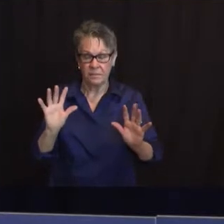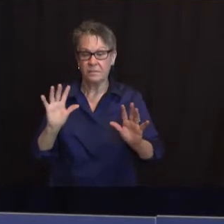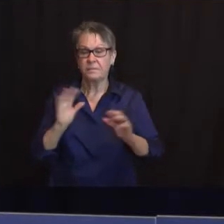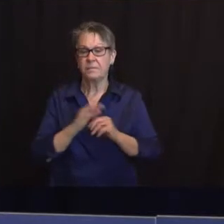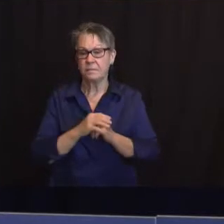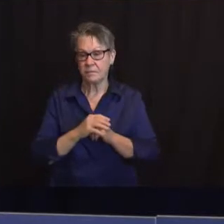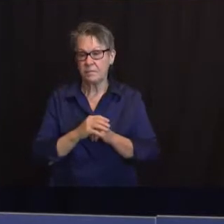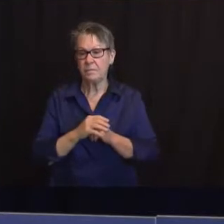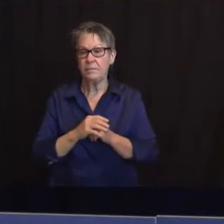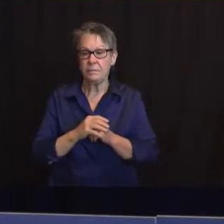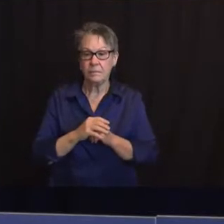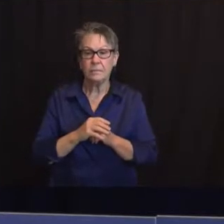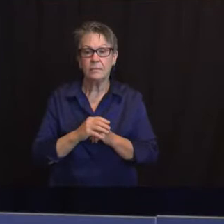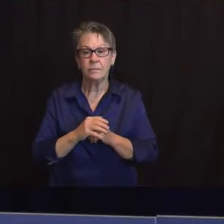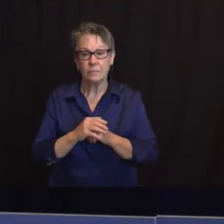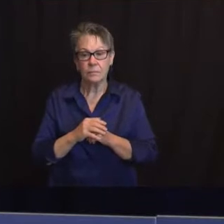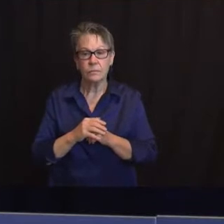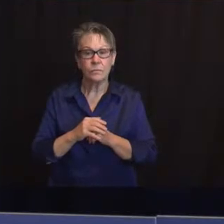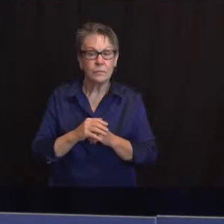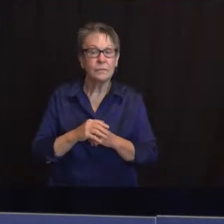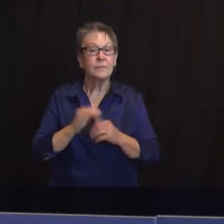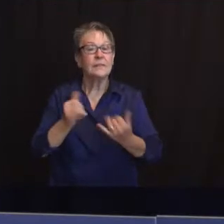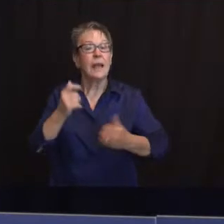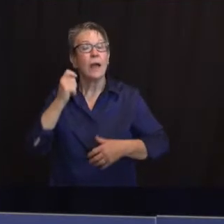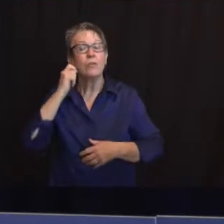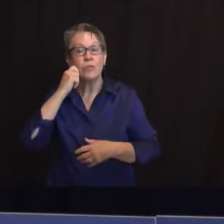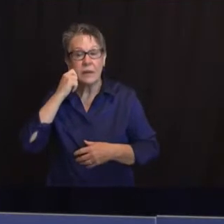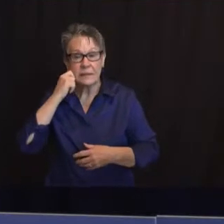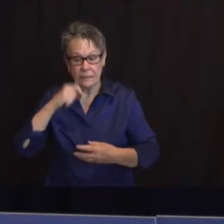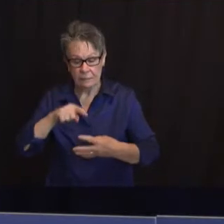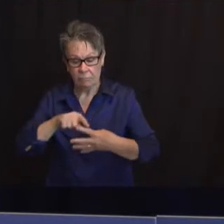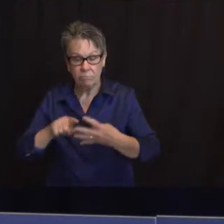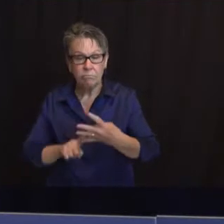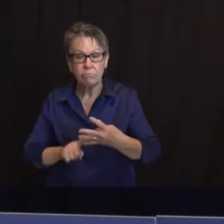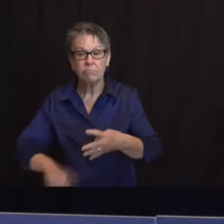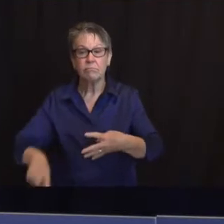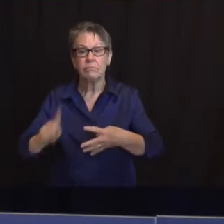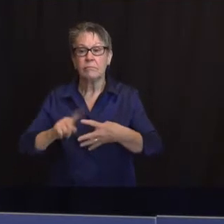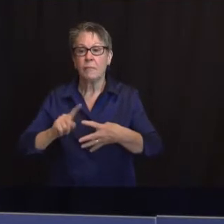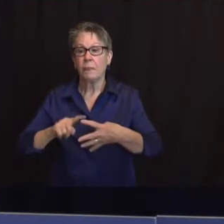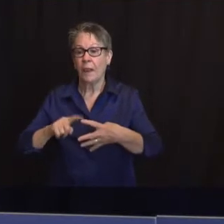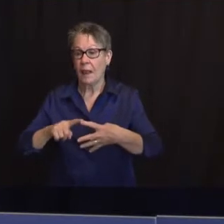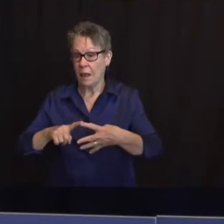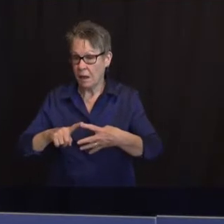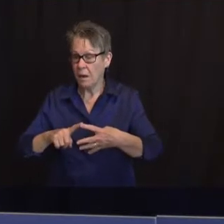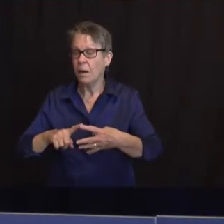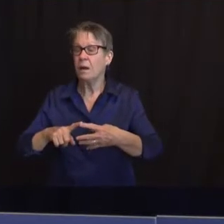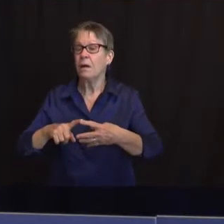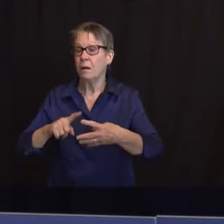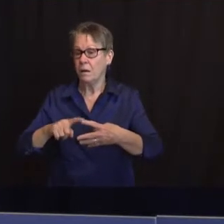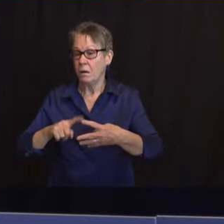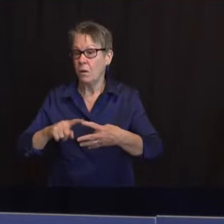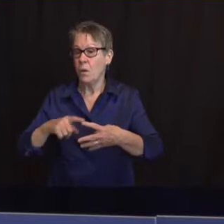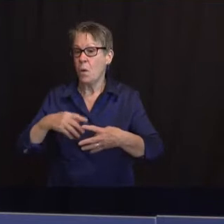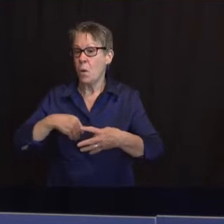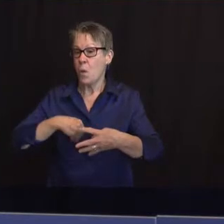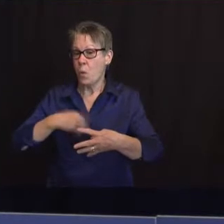and ethnicity breakdown of individuals who have received at least one dose of vaccine is white,